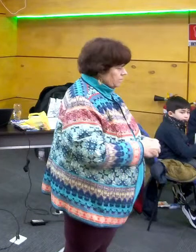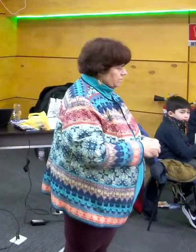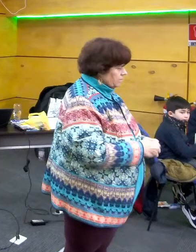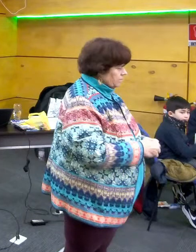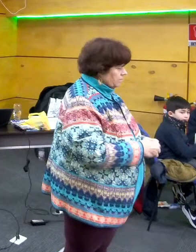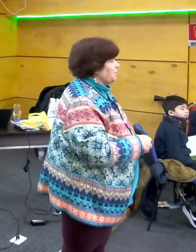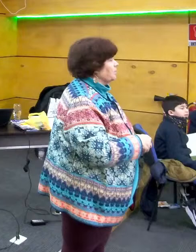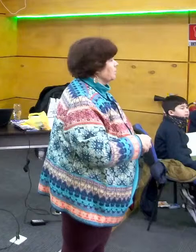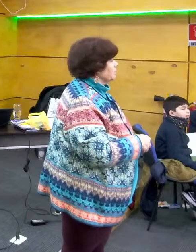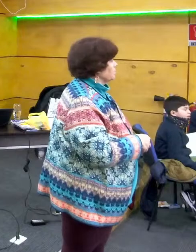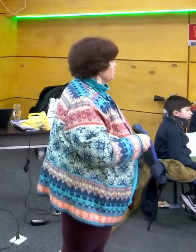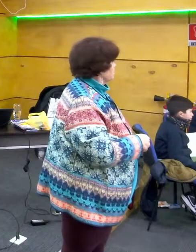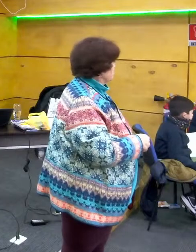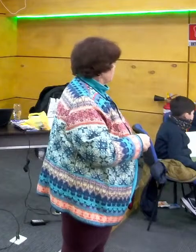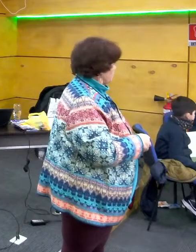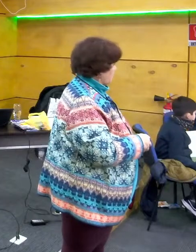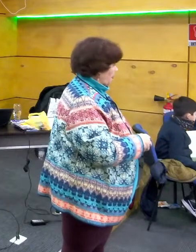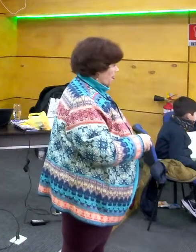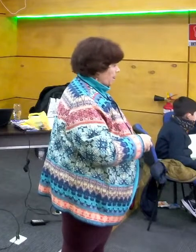do well as a speaker?